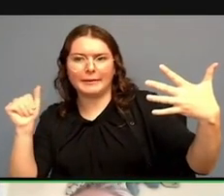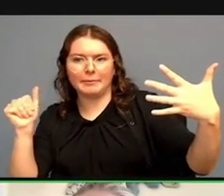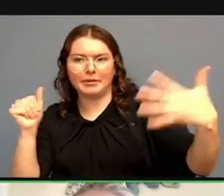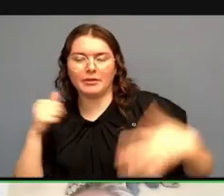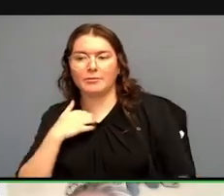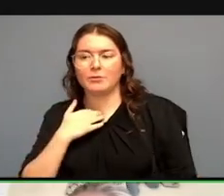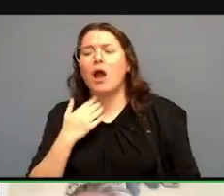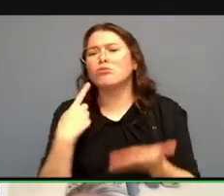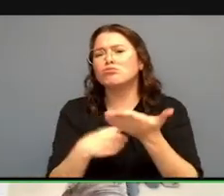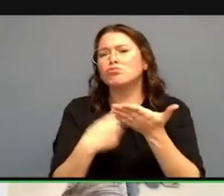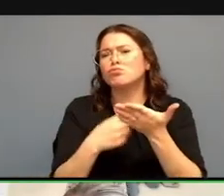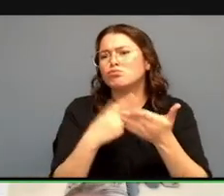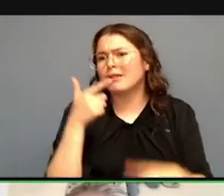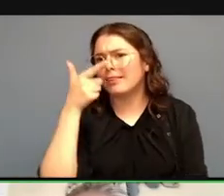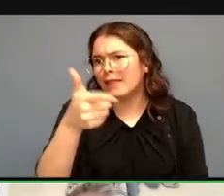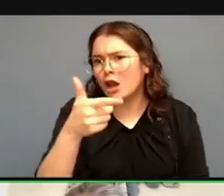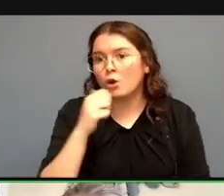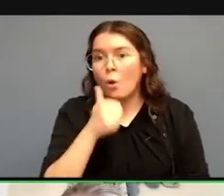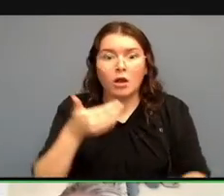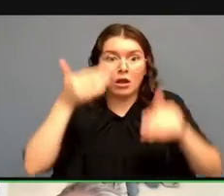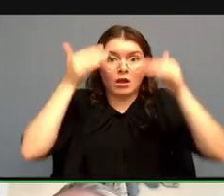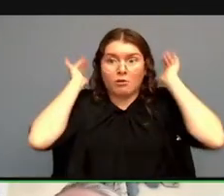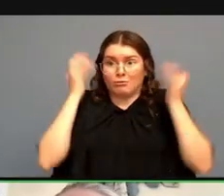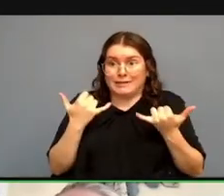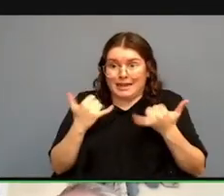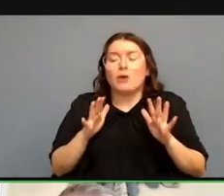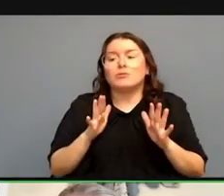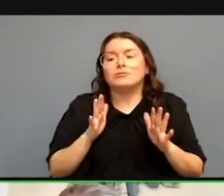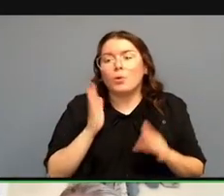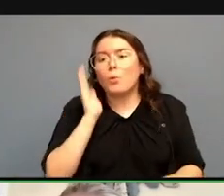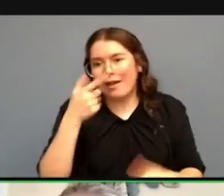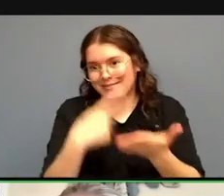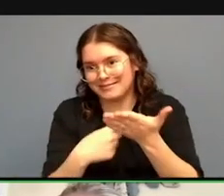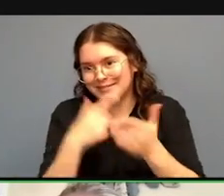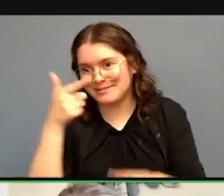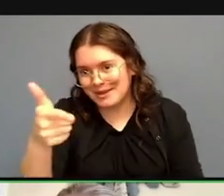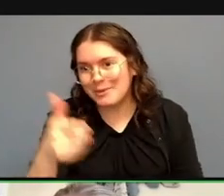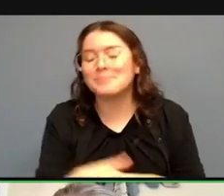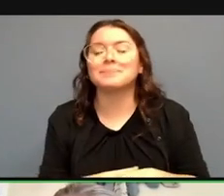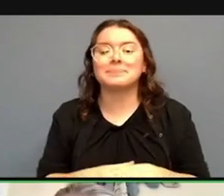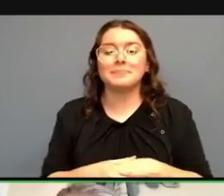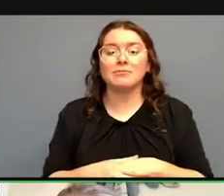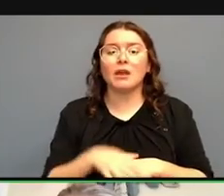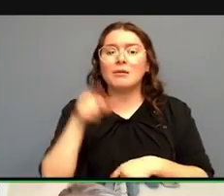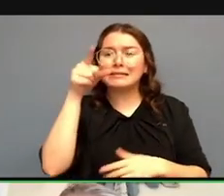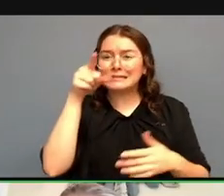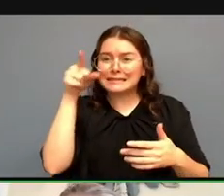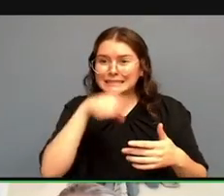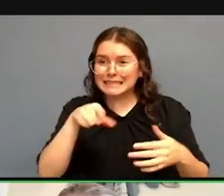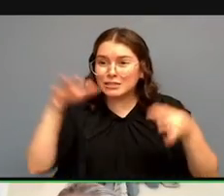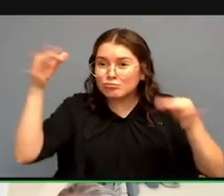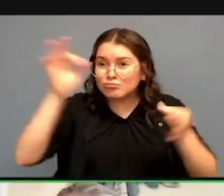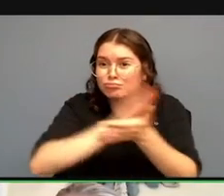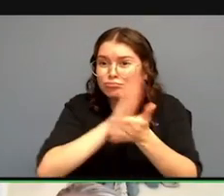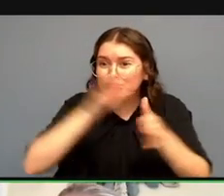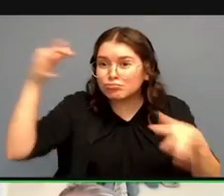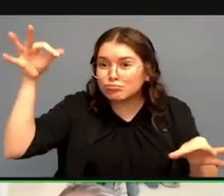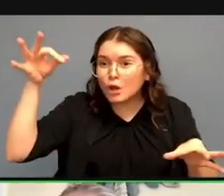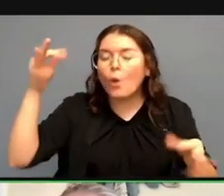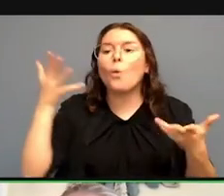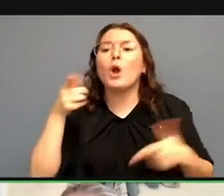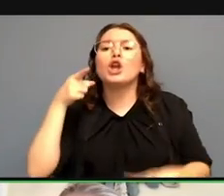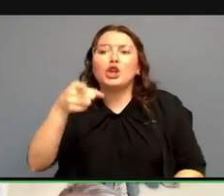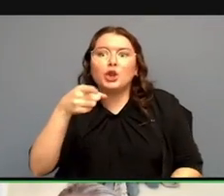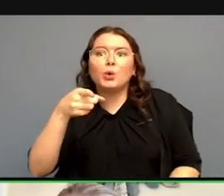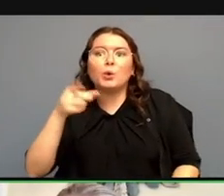about that later. So don't get too overwhelmed just yet. But essentially, this is what you would be asked to sign consent to.